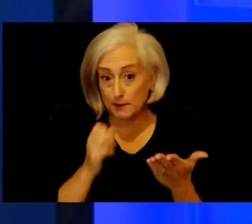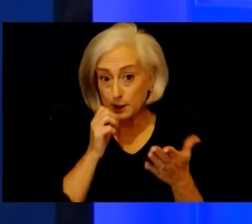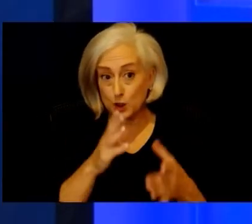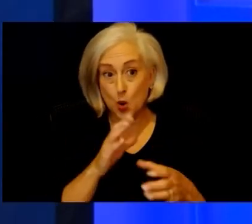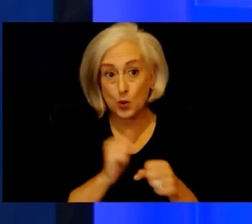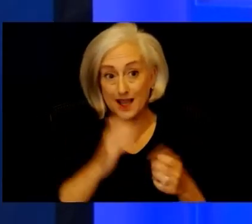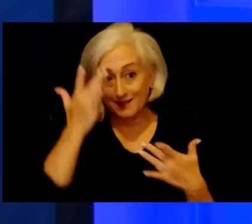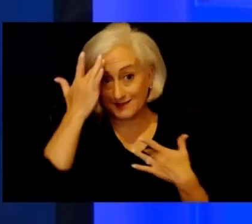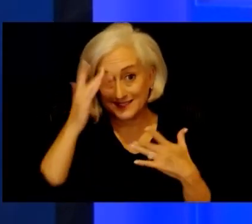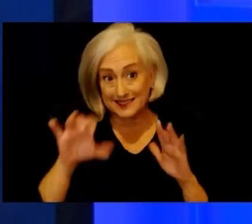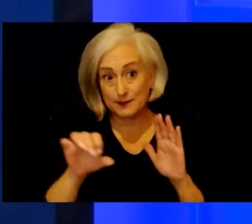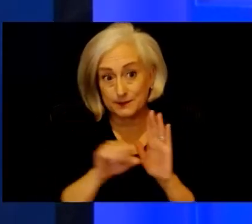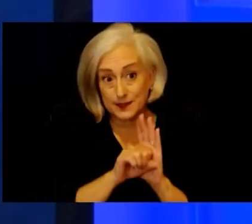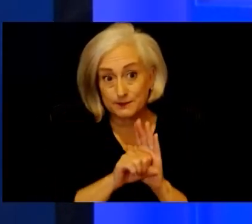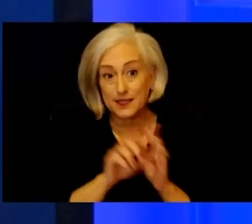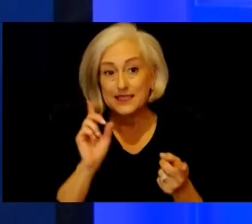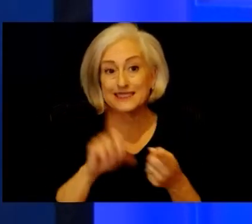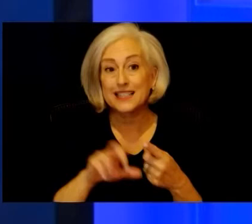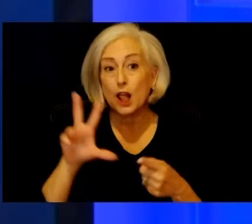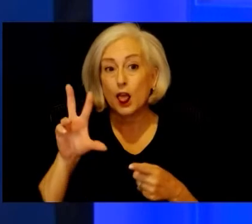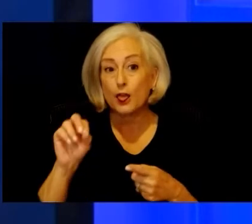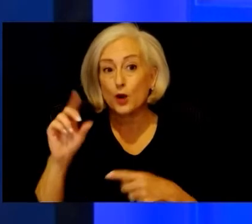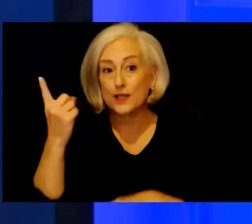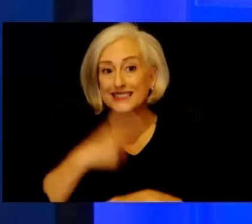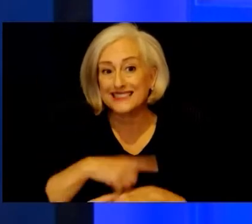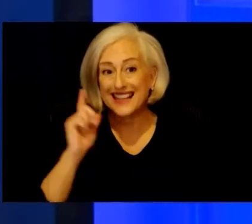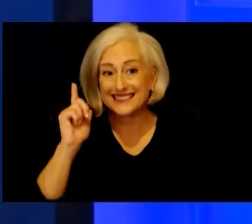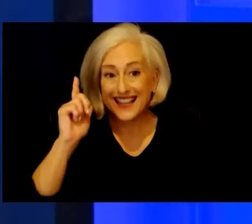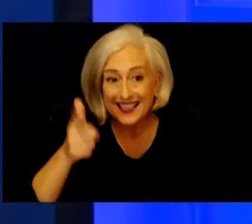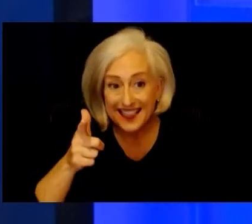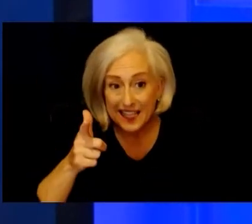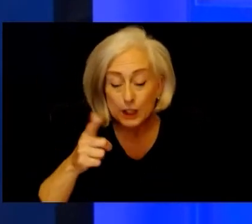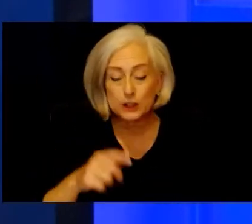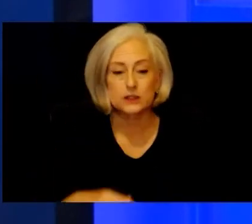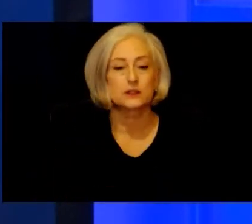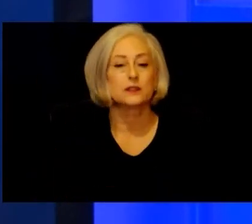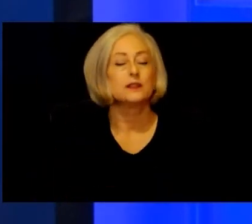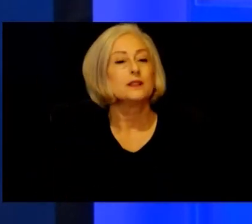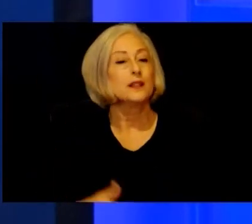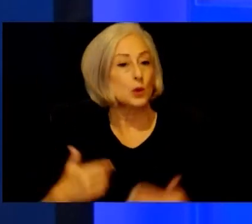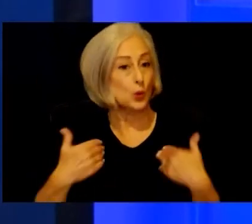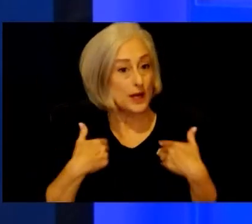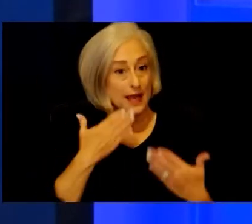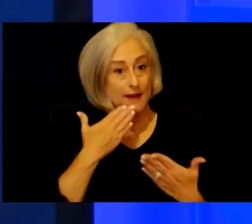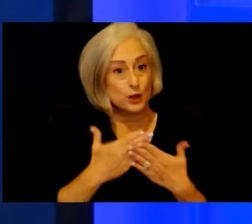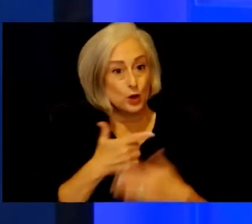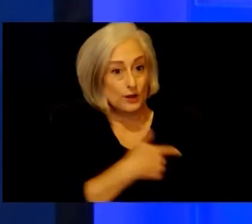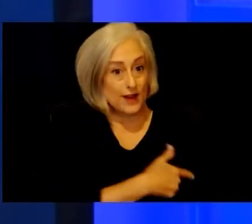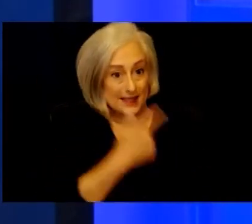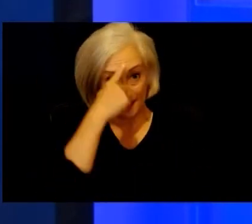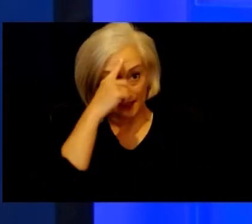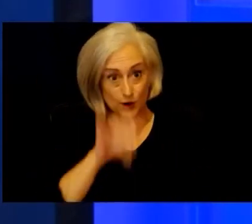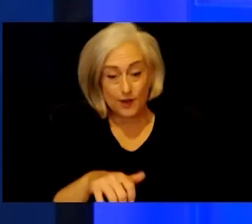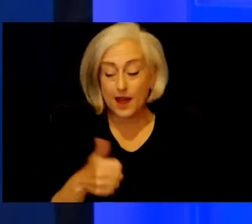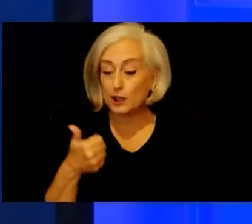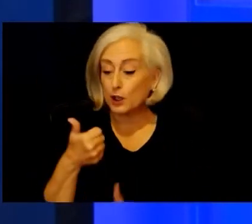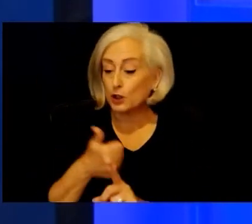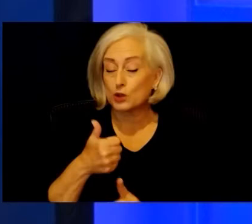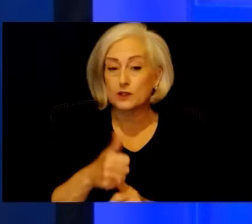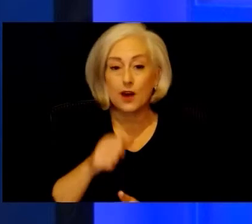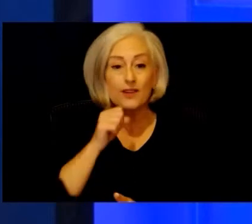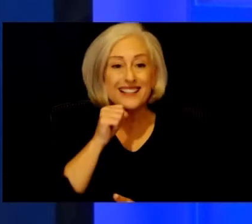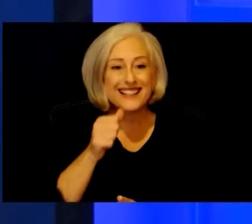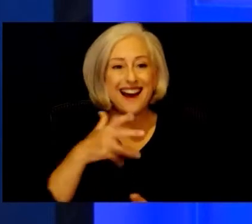later. But again, prevention. There is a very good vaccine for this. So if you or your family are not up to date with your vaccines,